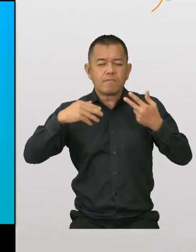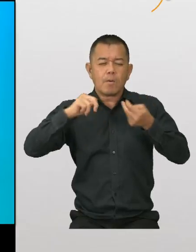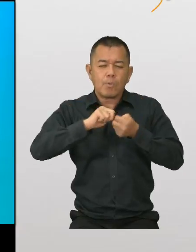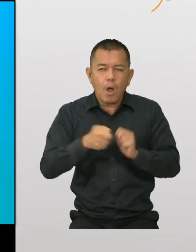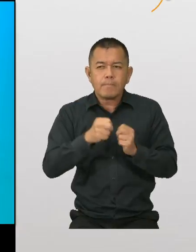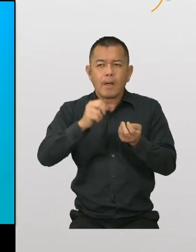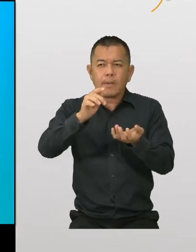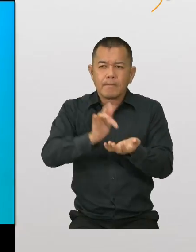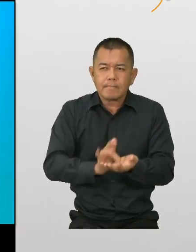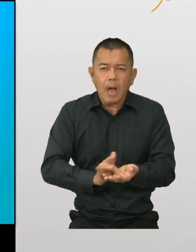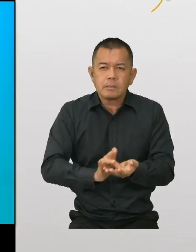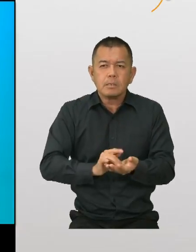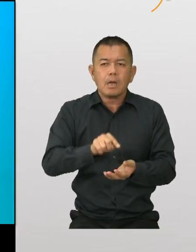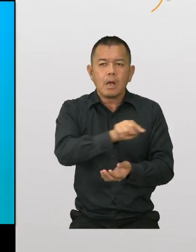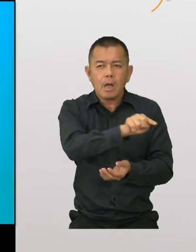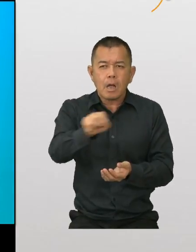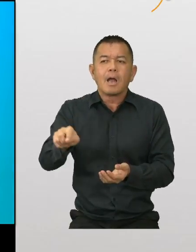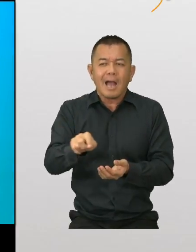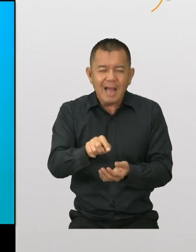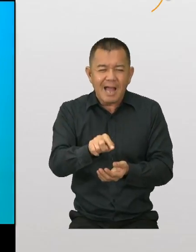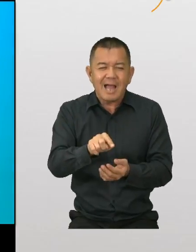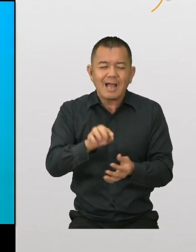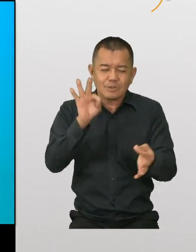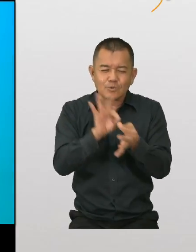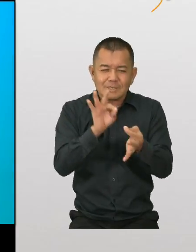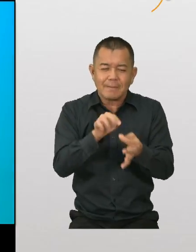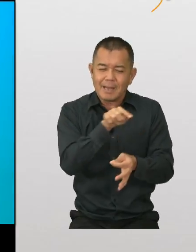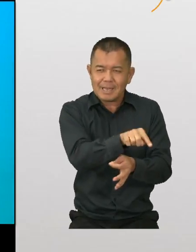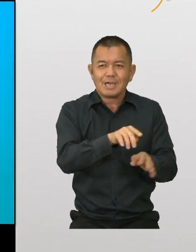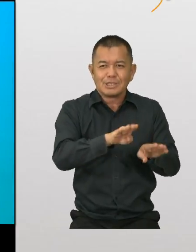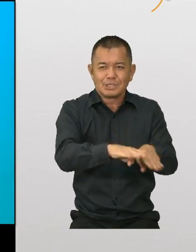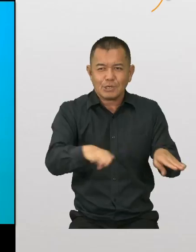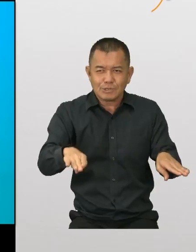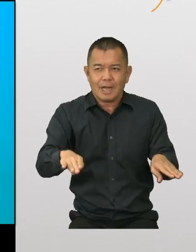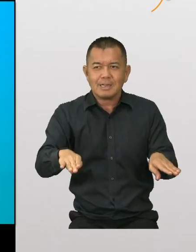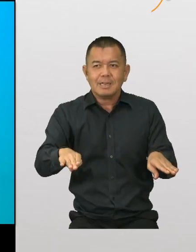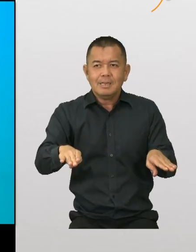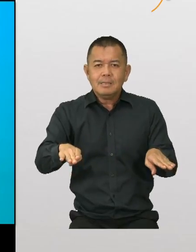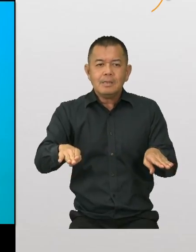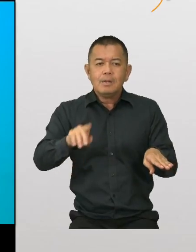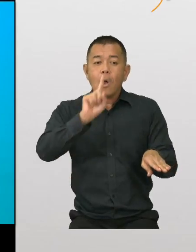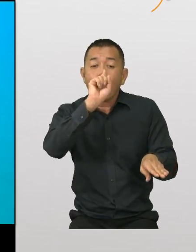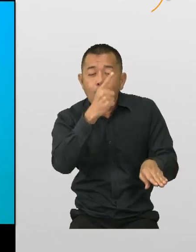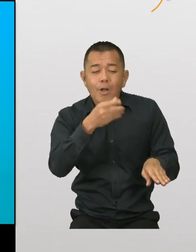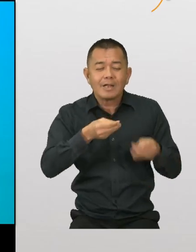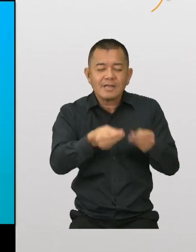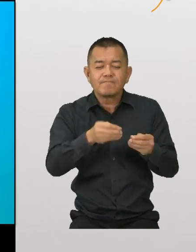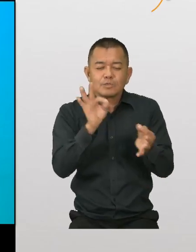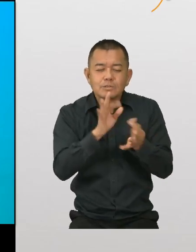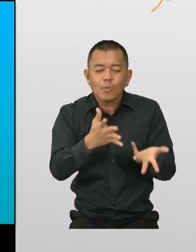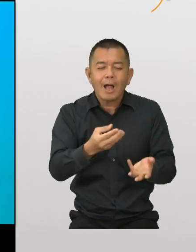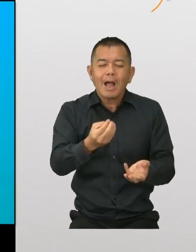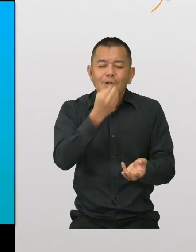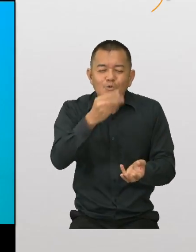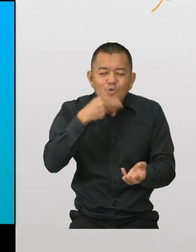our children and will meet their nutritional needs. My generation, when we were infants, there were no such